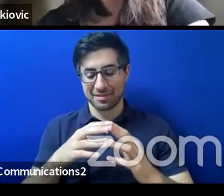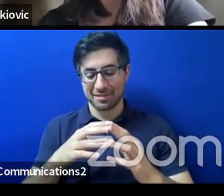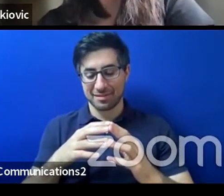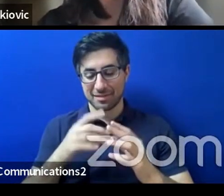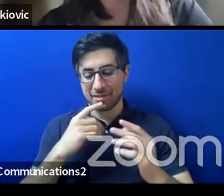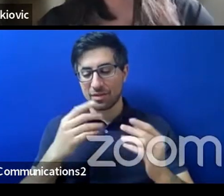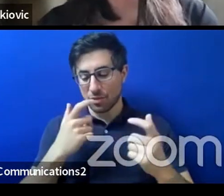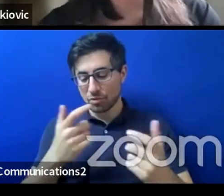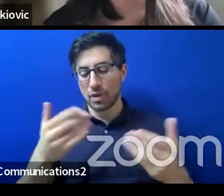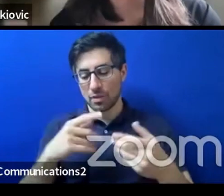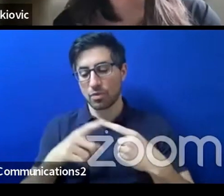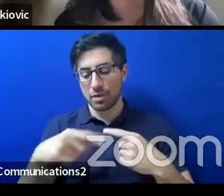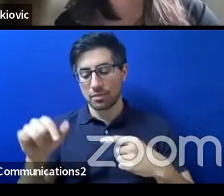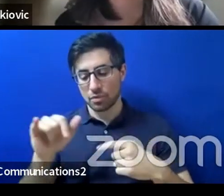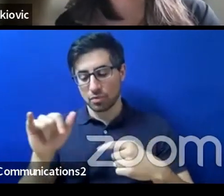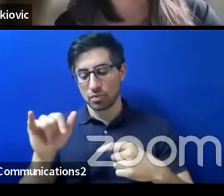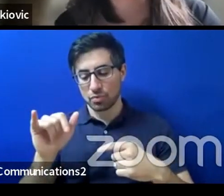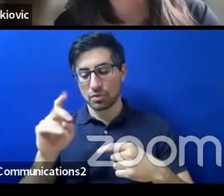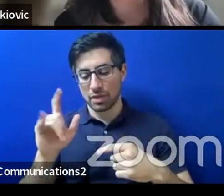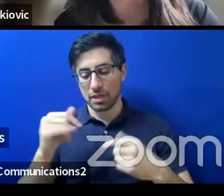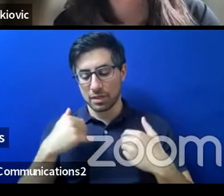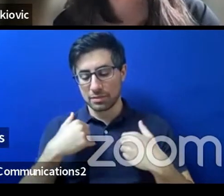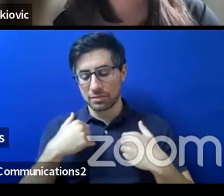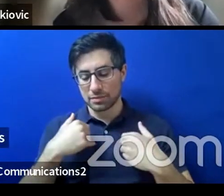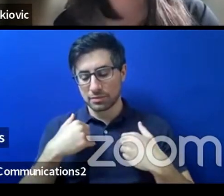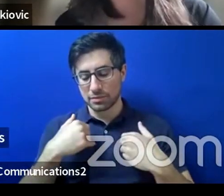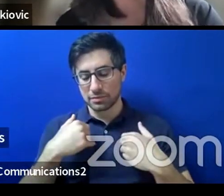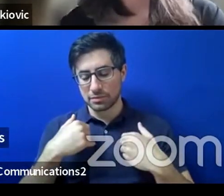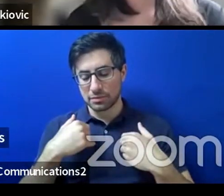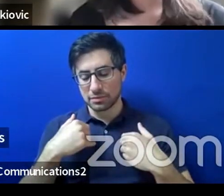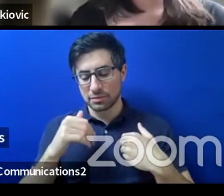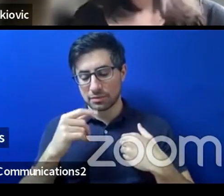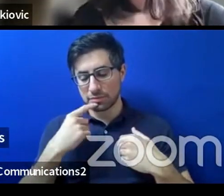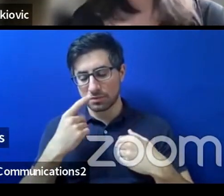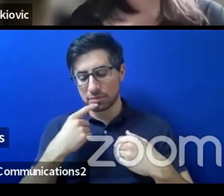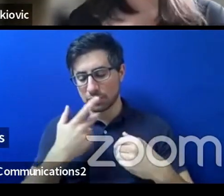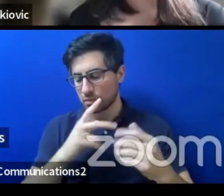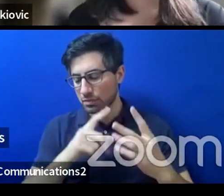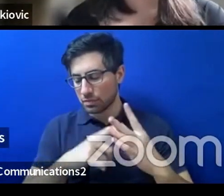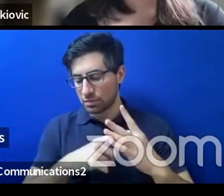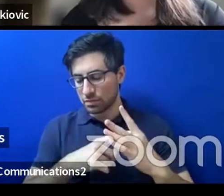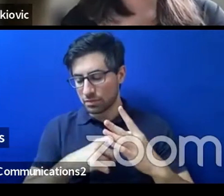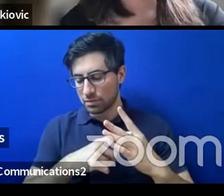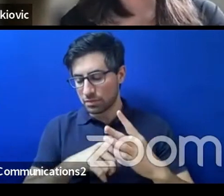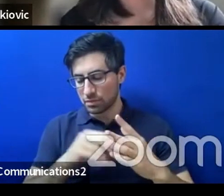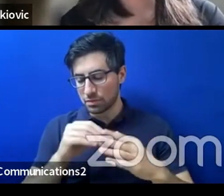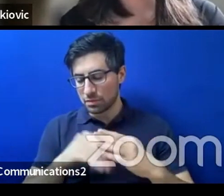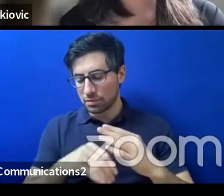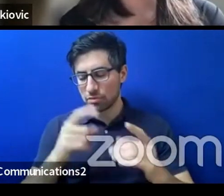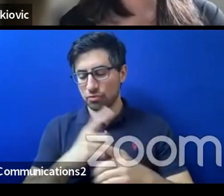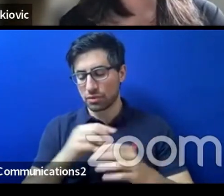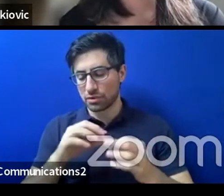too. As Kelly has said, we start out in the right